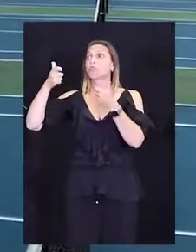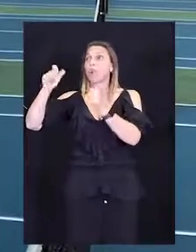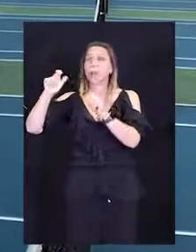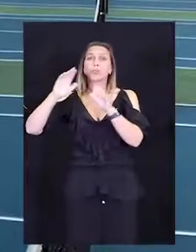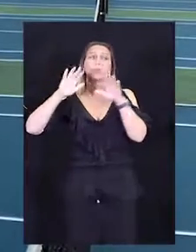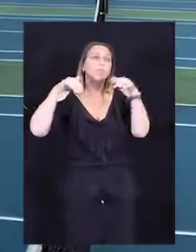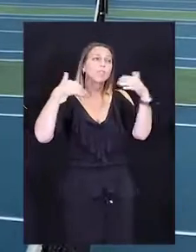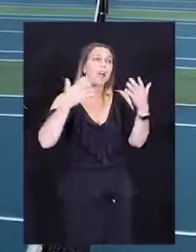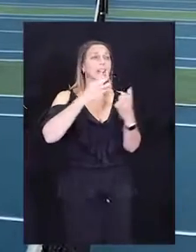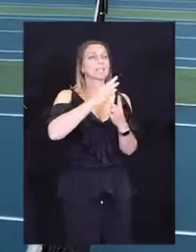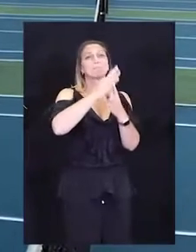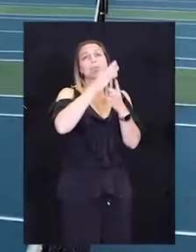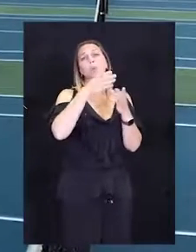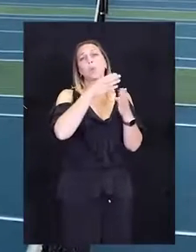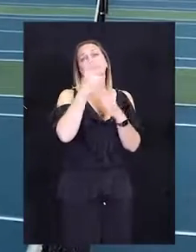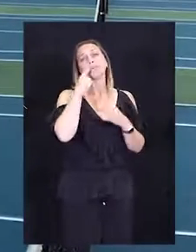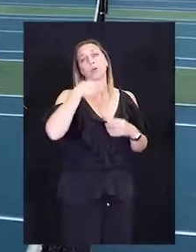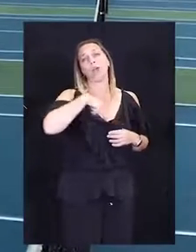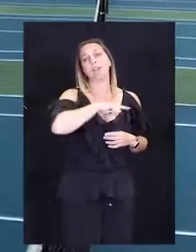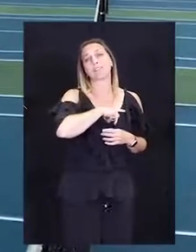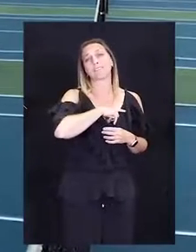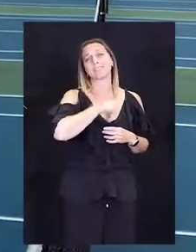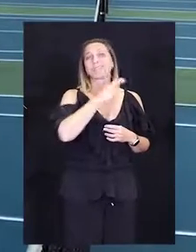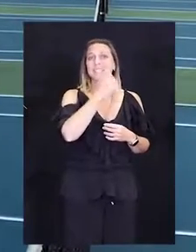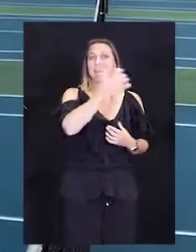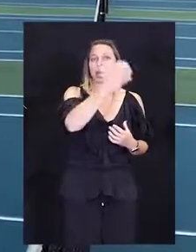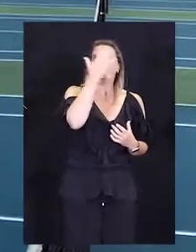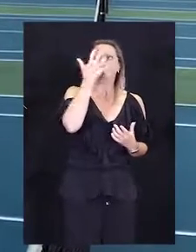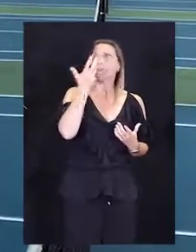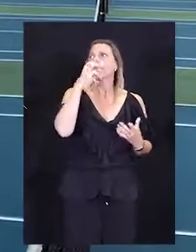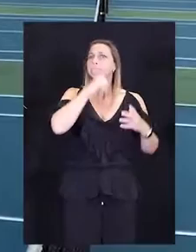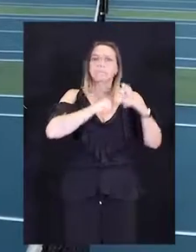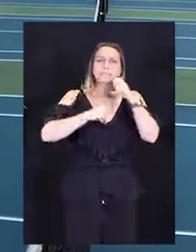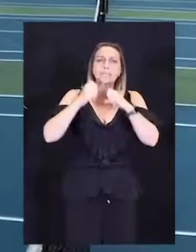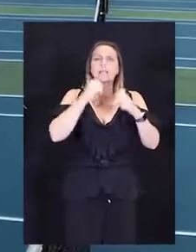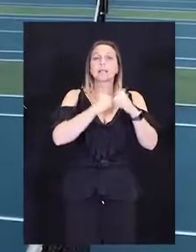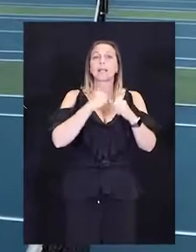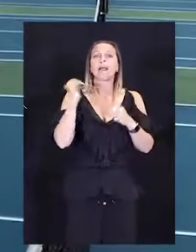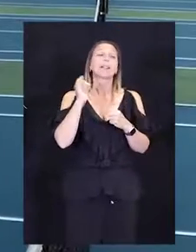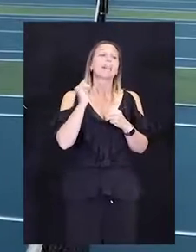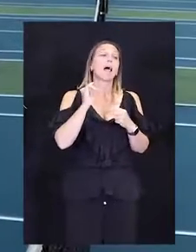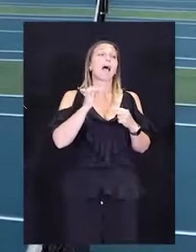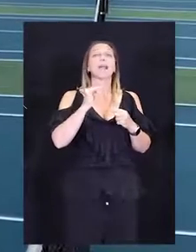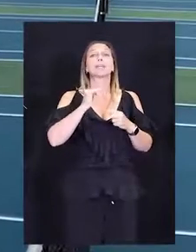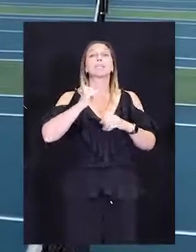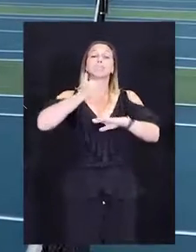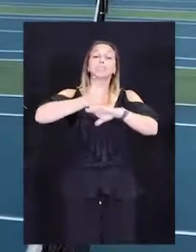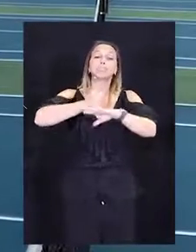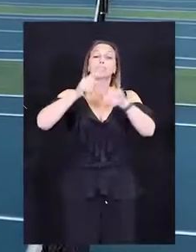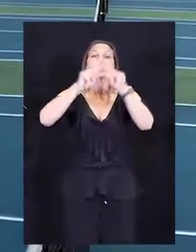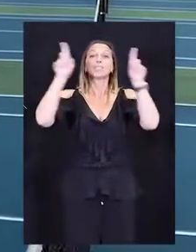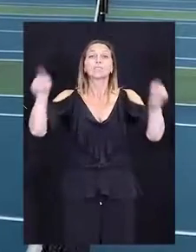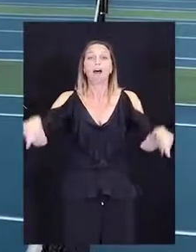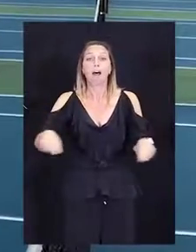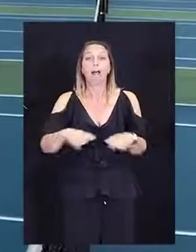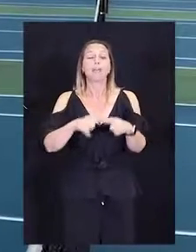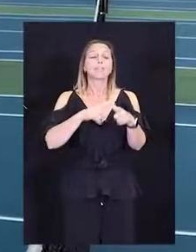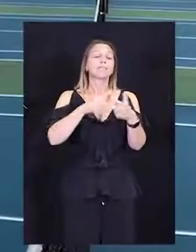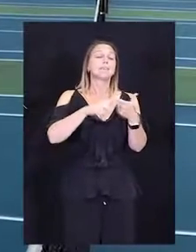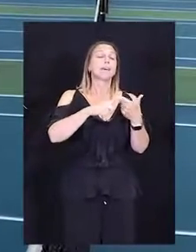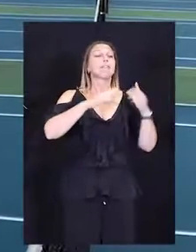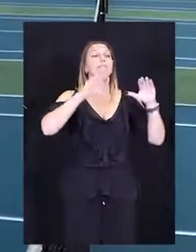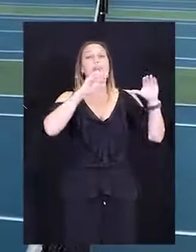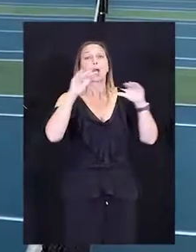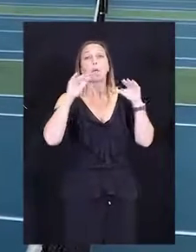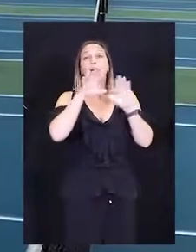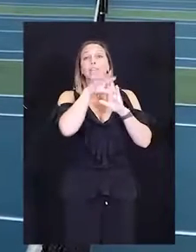to find special ways to compensate for missed opportunities. Yard signs, farewell videos, and this virtual graduation have